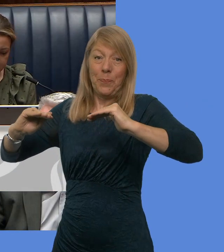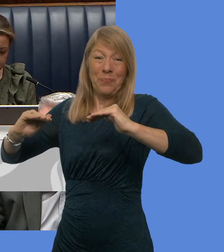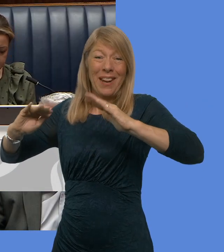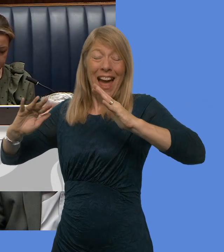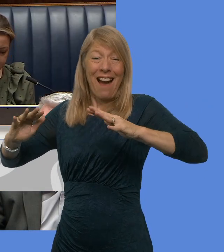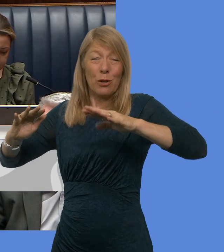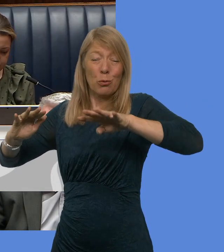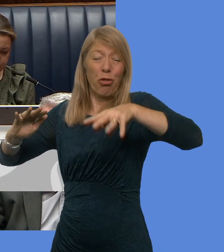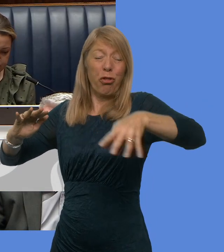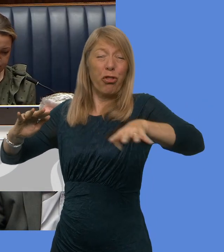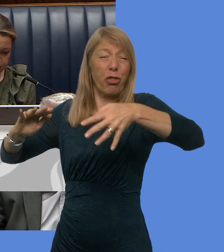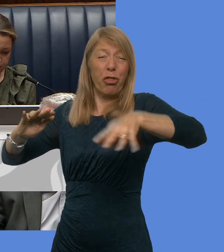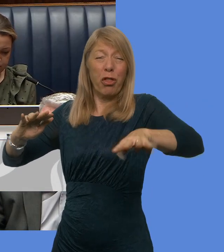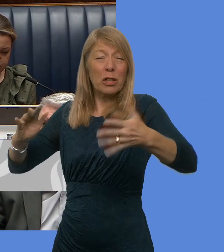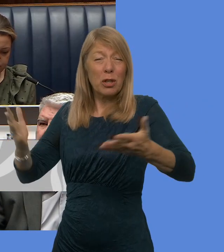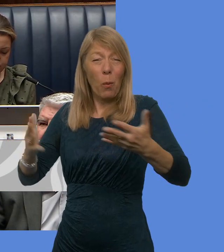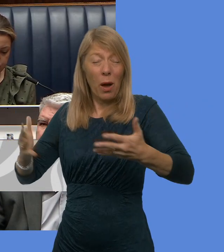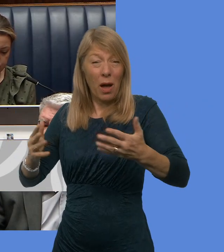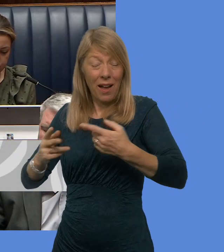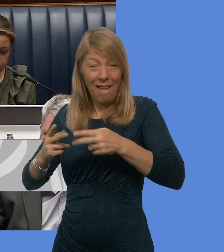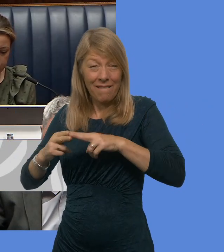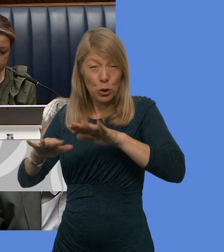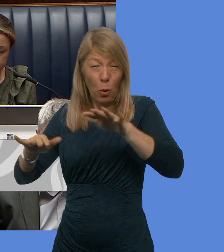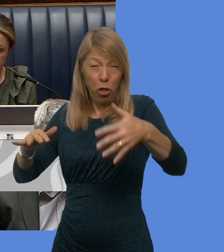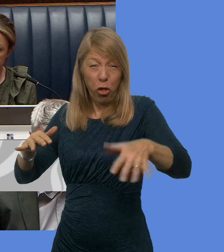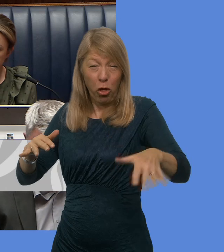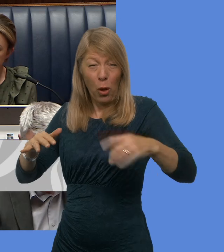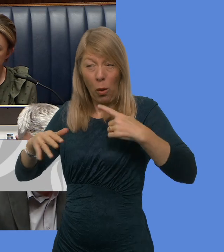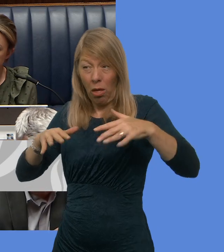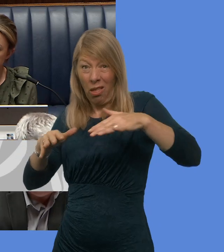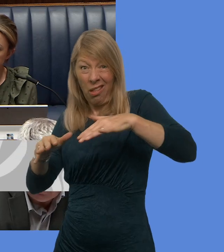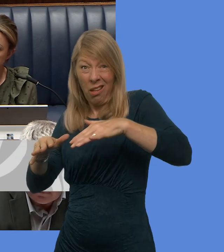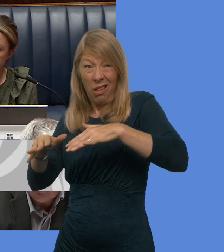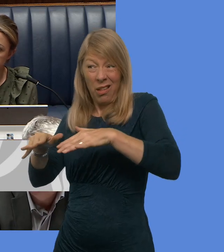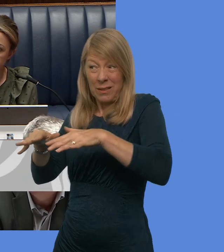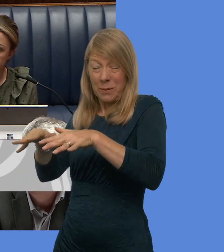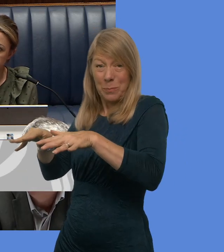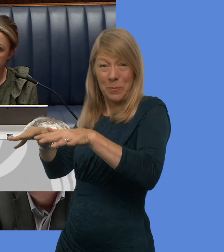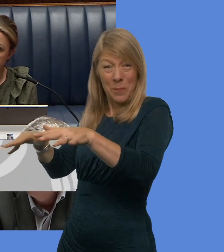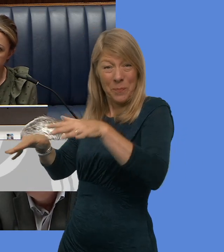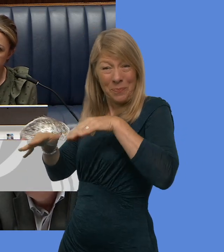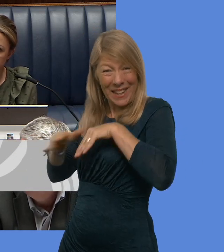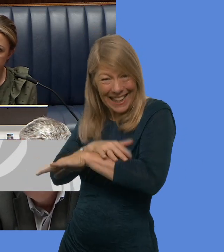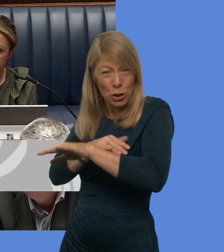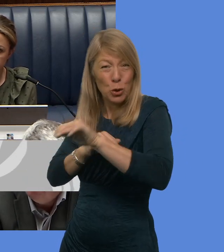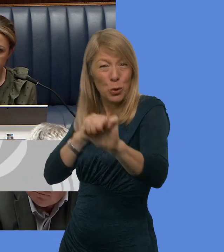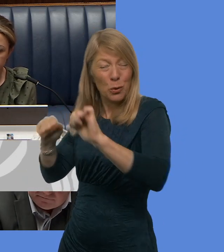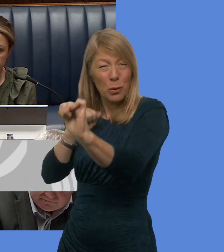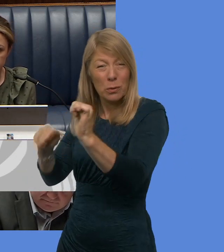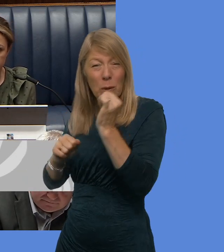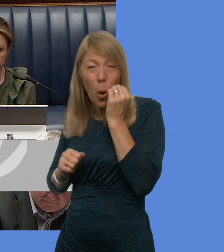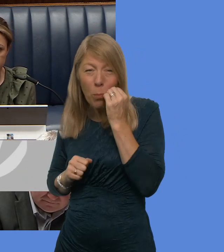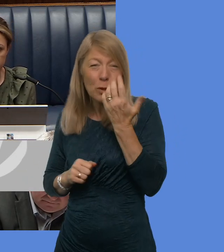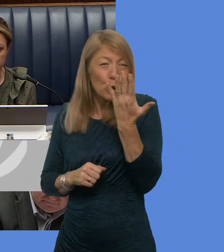release the water somewhere. If you don't release the water, then it goes back up the system into schools and homes and properties. As I said in my original